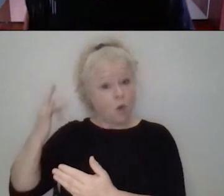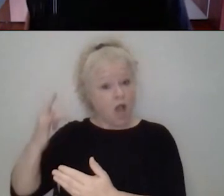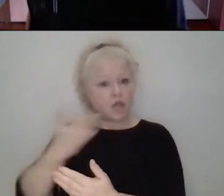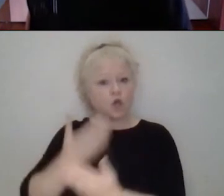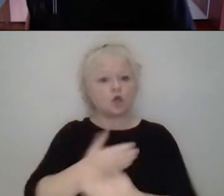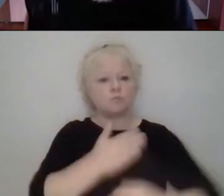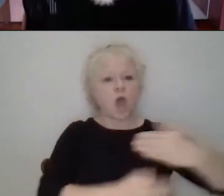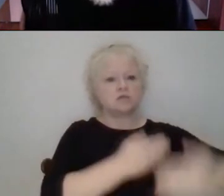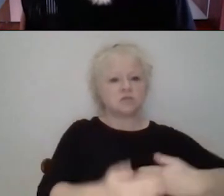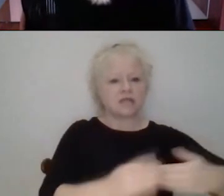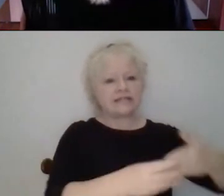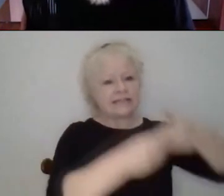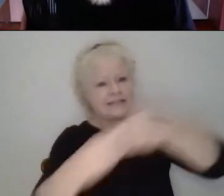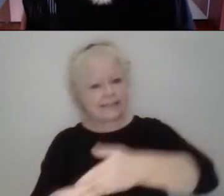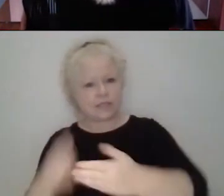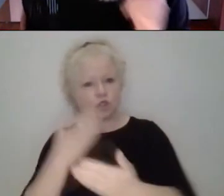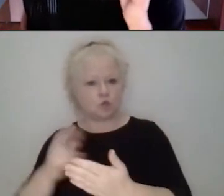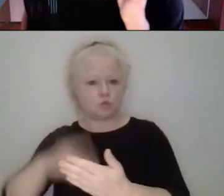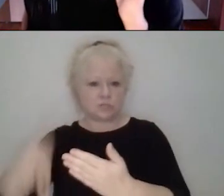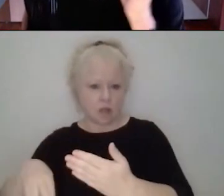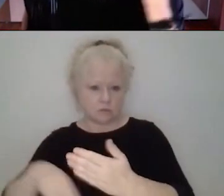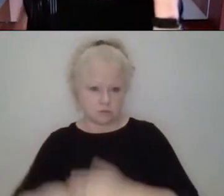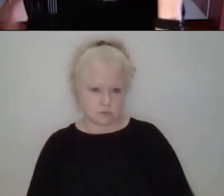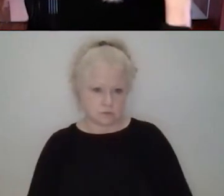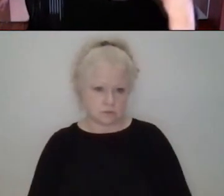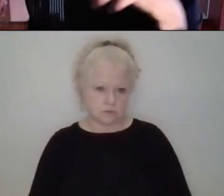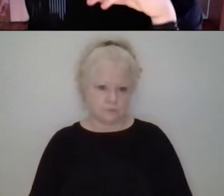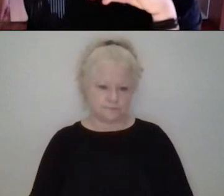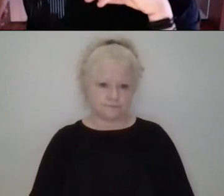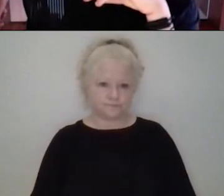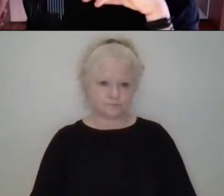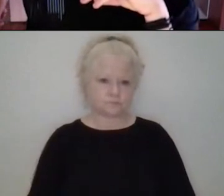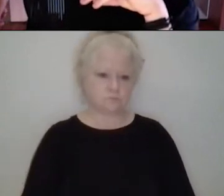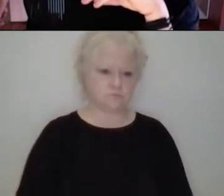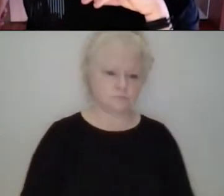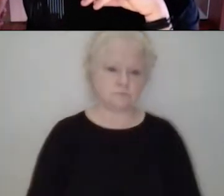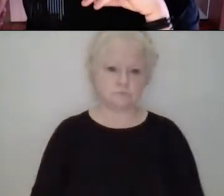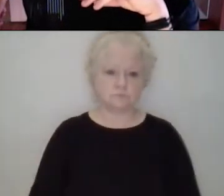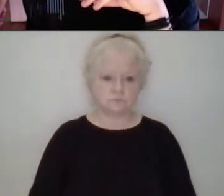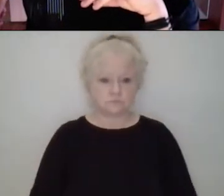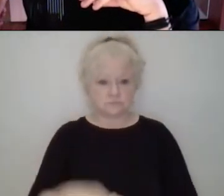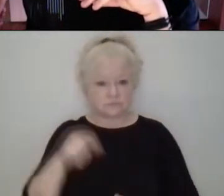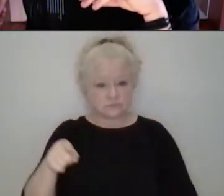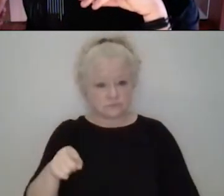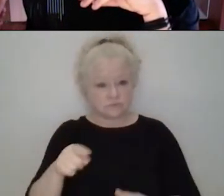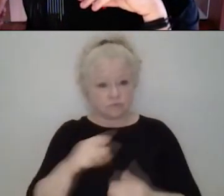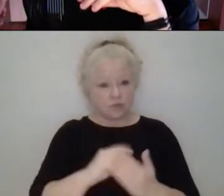process, you can have many results. Right, and let's just, for a moment, this project, Tori